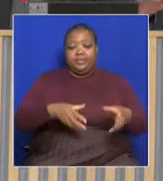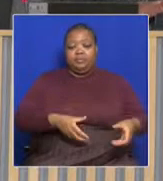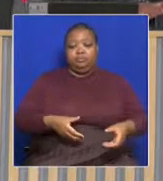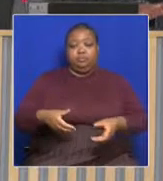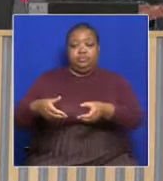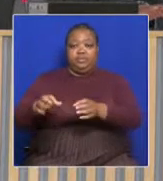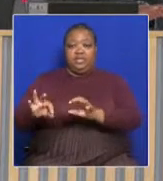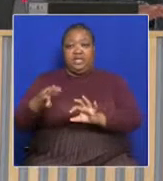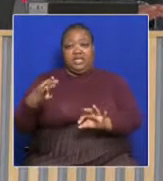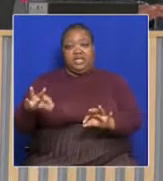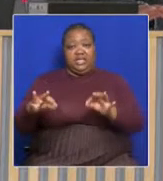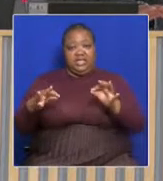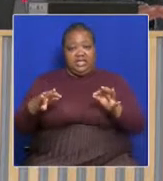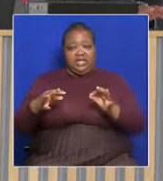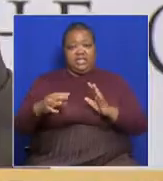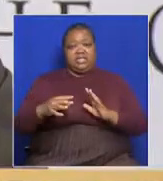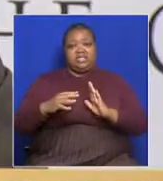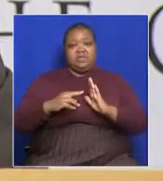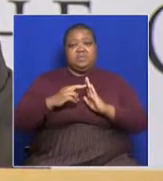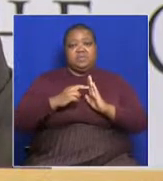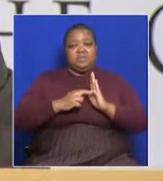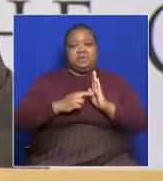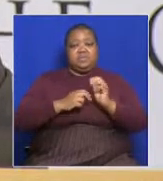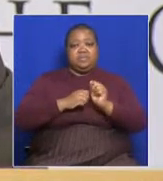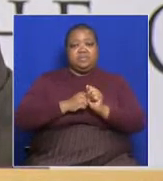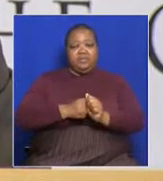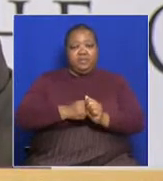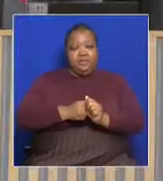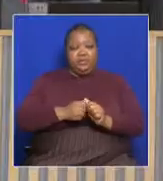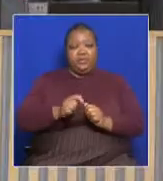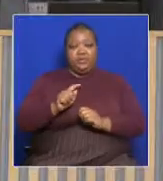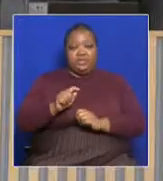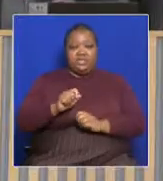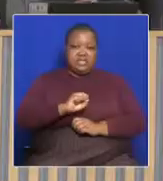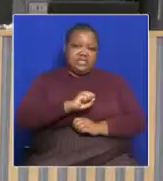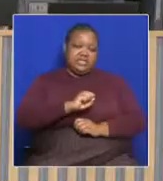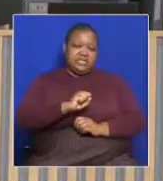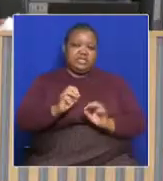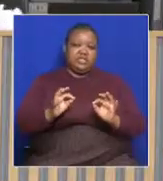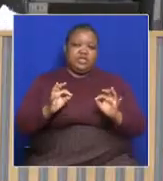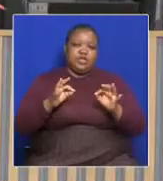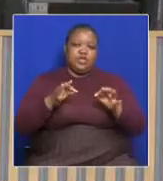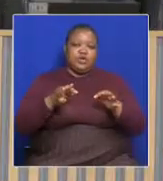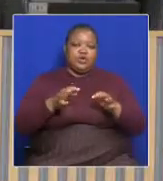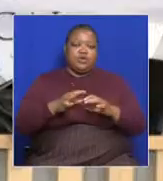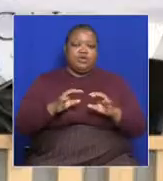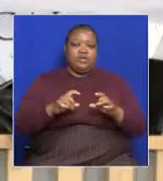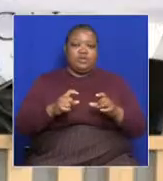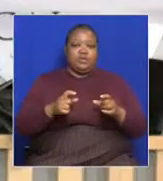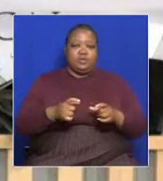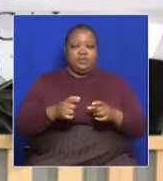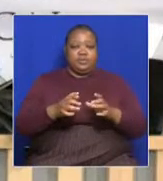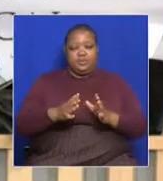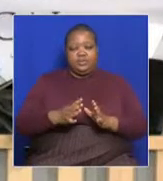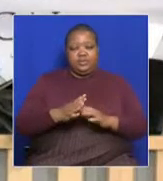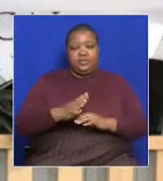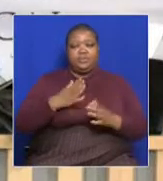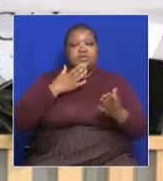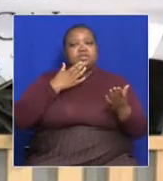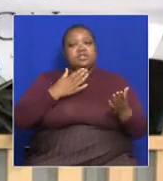with the protocol. If it was taken for analysis, yes, you are correct, Commissioner. Thank you, Commissioner. And that